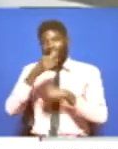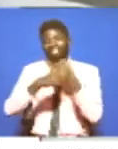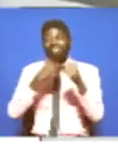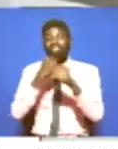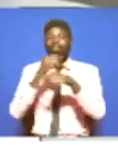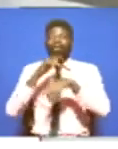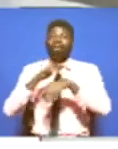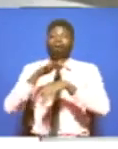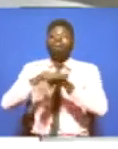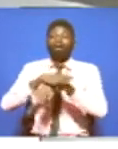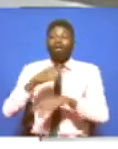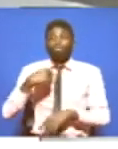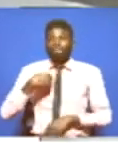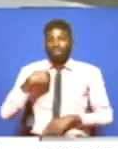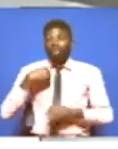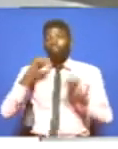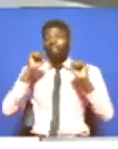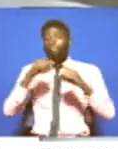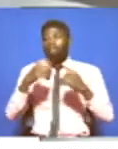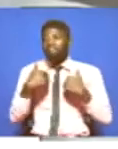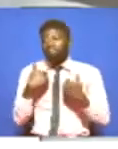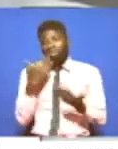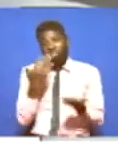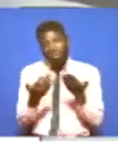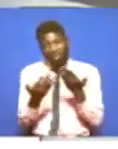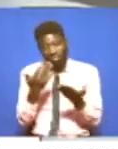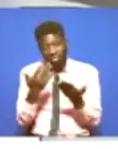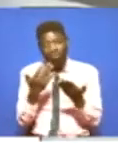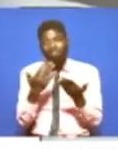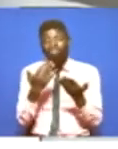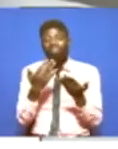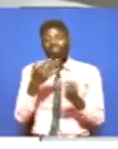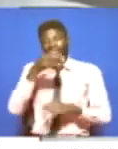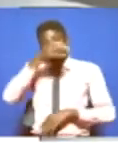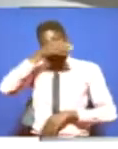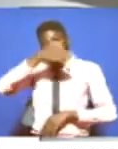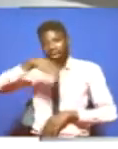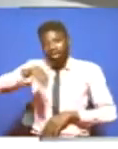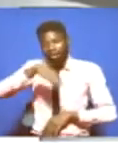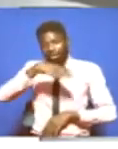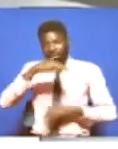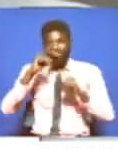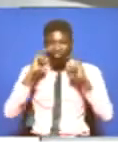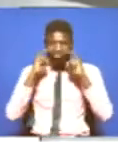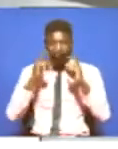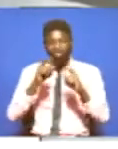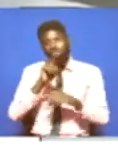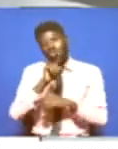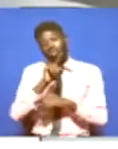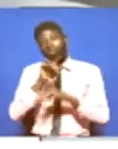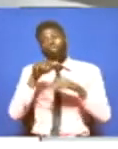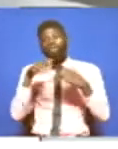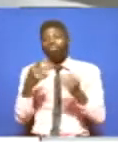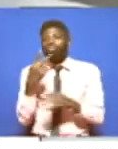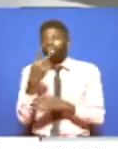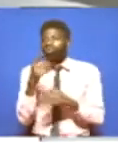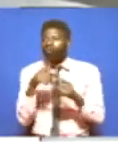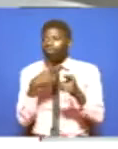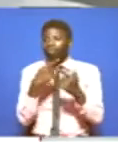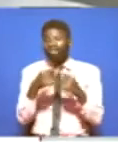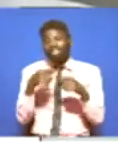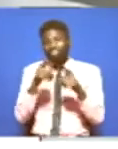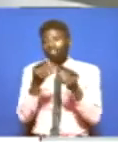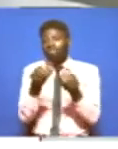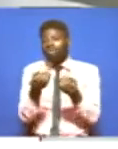have an elephant tusk, one or two. Mm-hmm. And give me, please, a